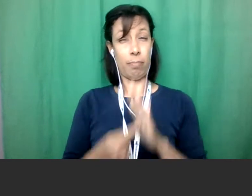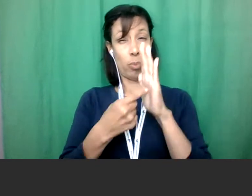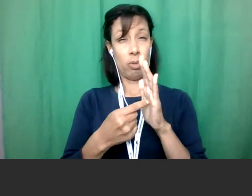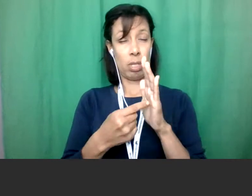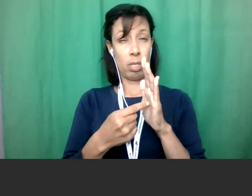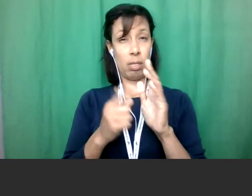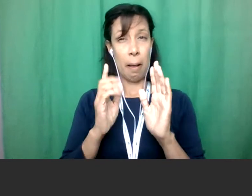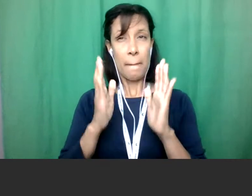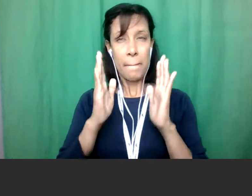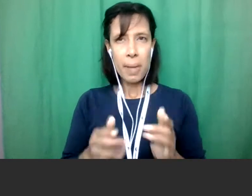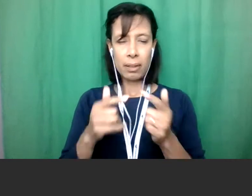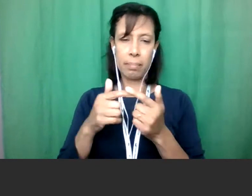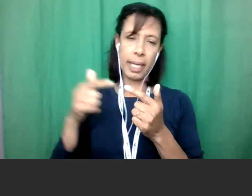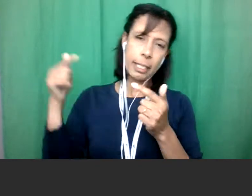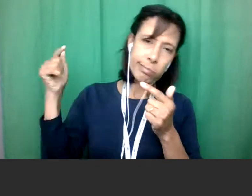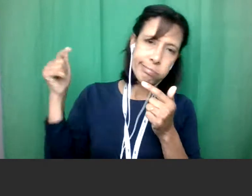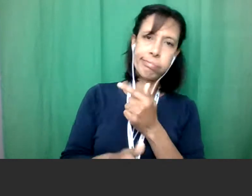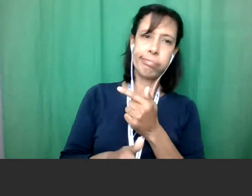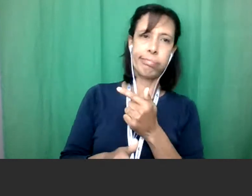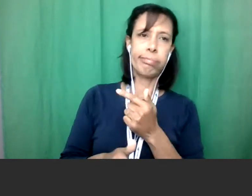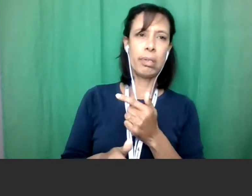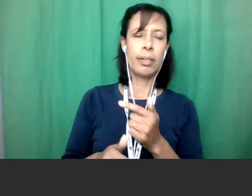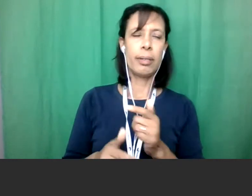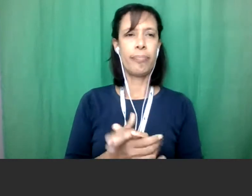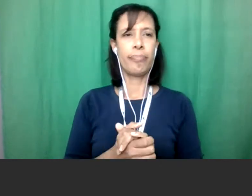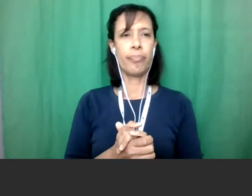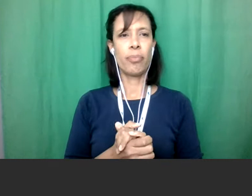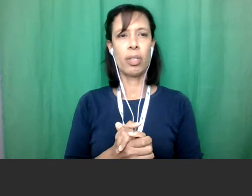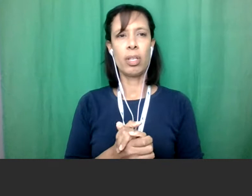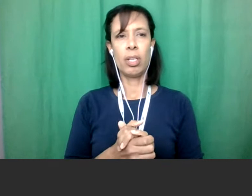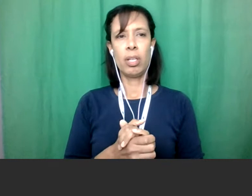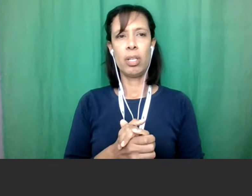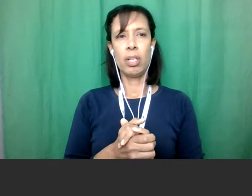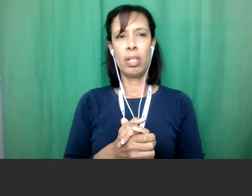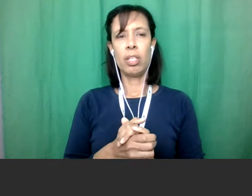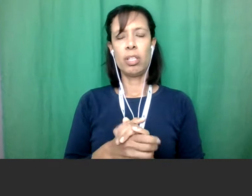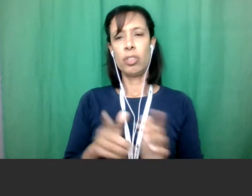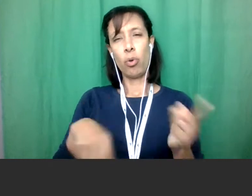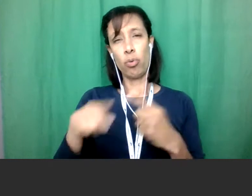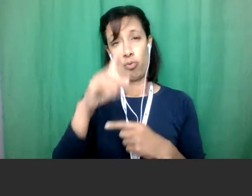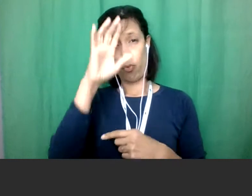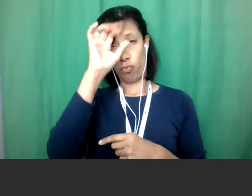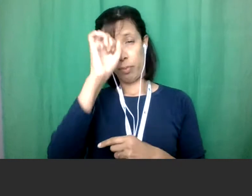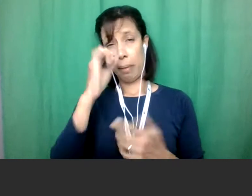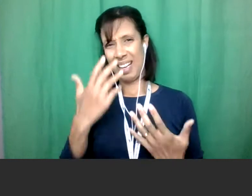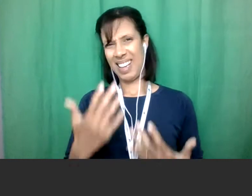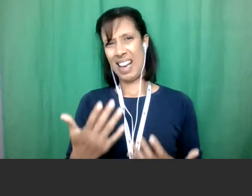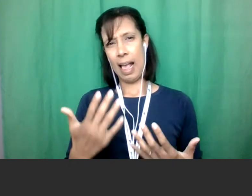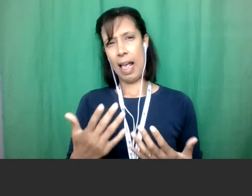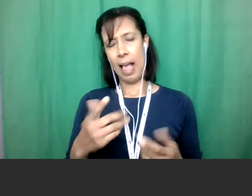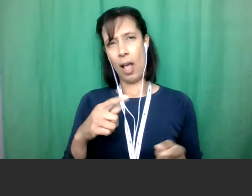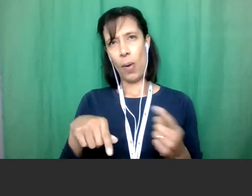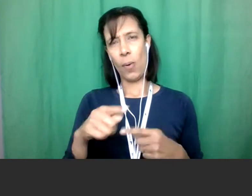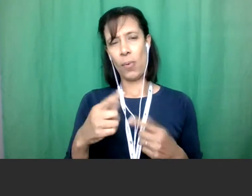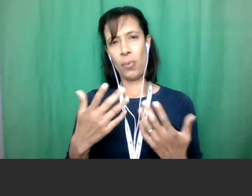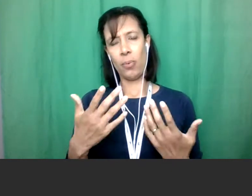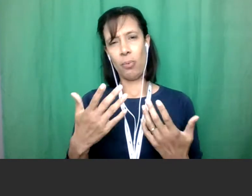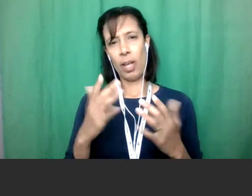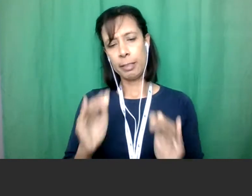you and you want to look at it some more, remember that we're now thinking about level 6, so that the bar is